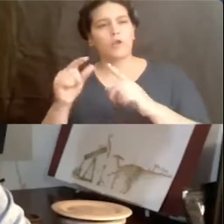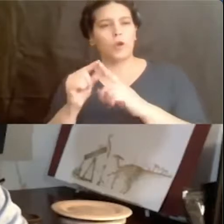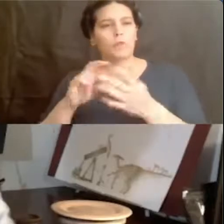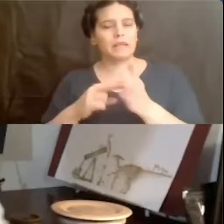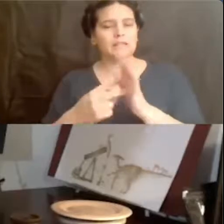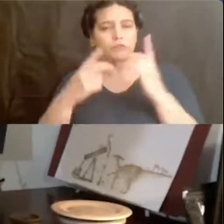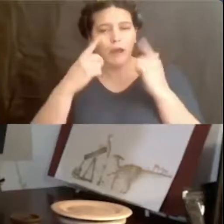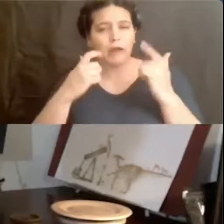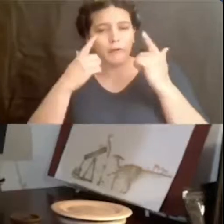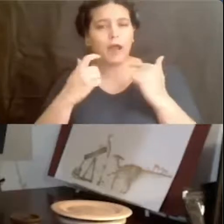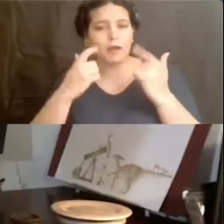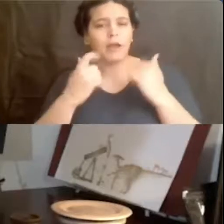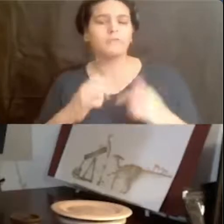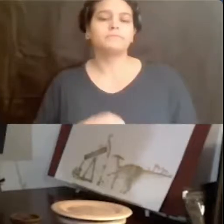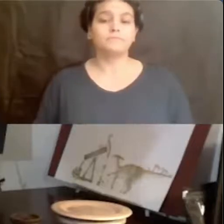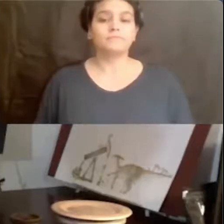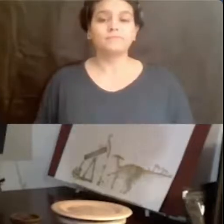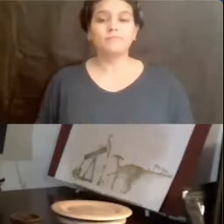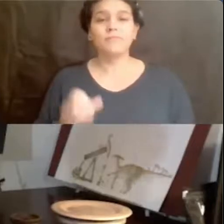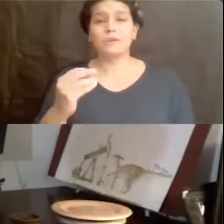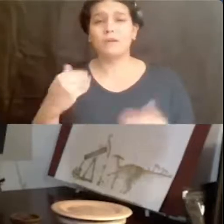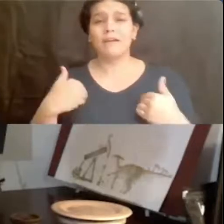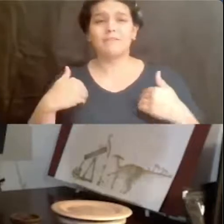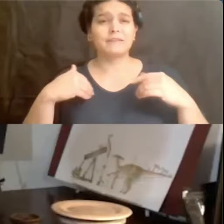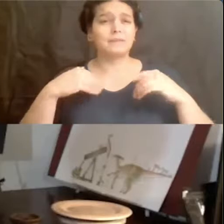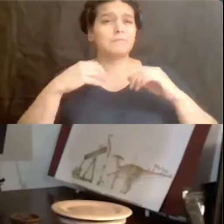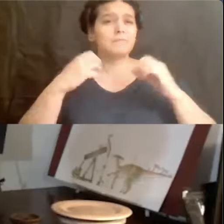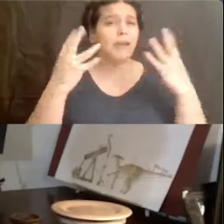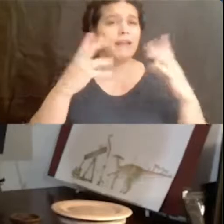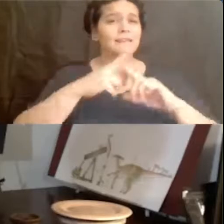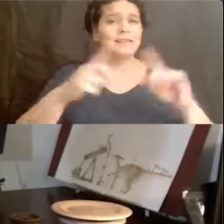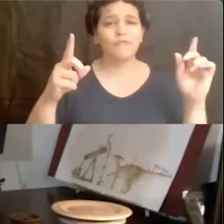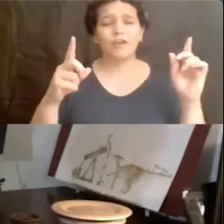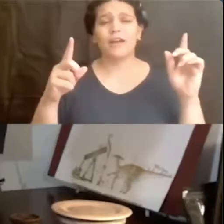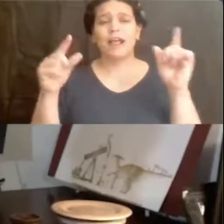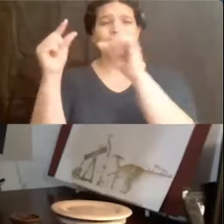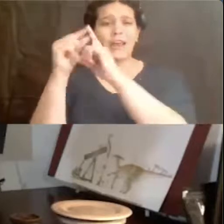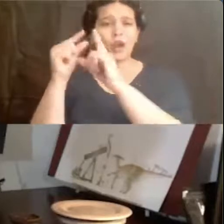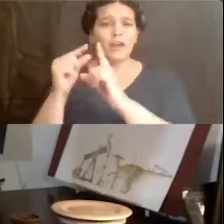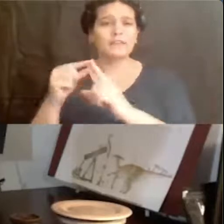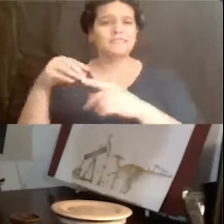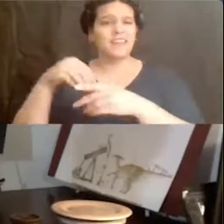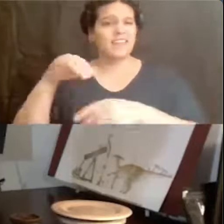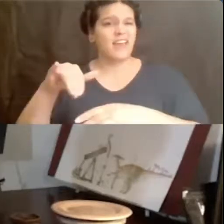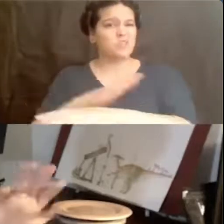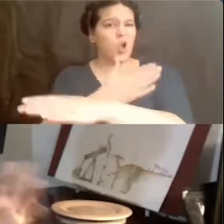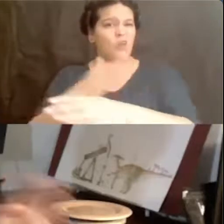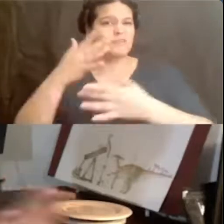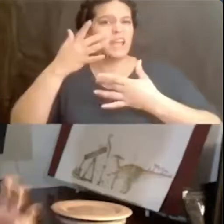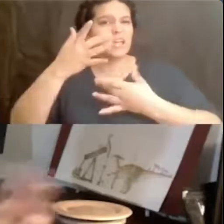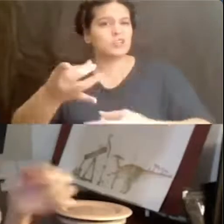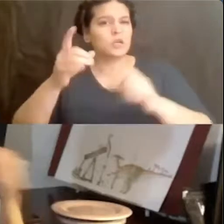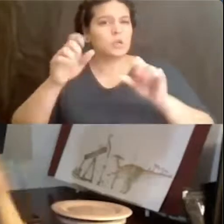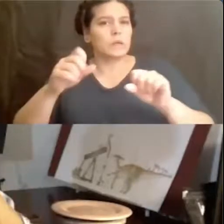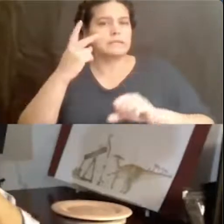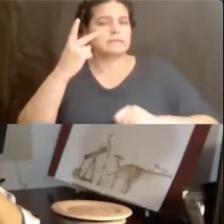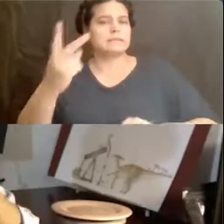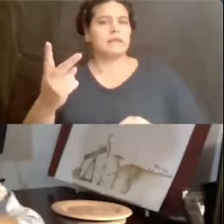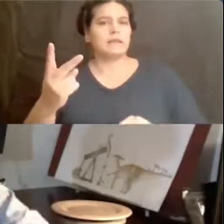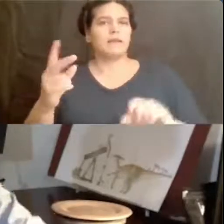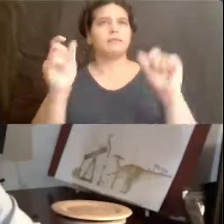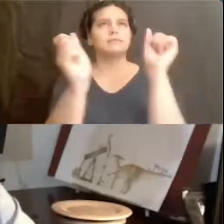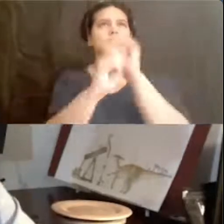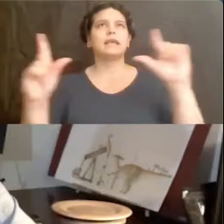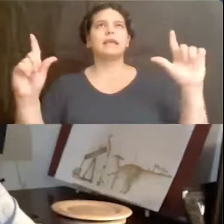that's like really, there's all sorts of lyrics in there that are really interesting. You can really see the scene of what it looks